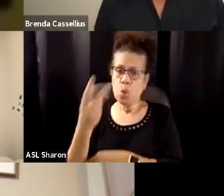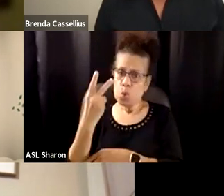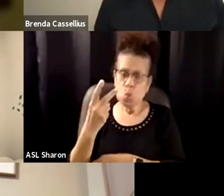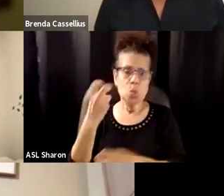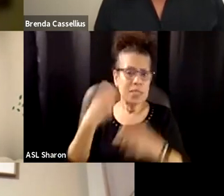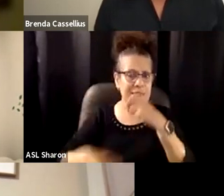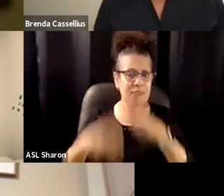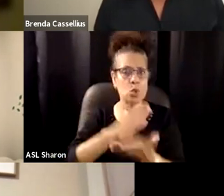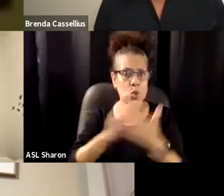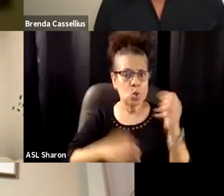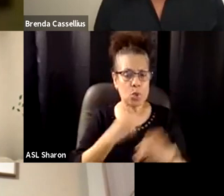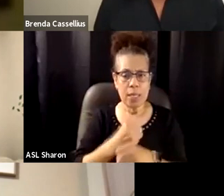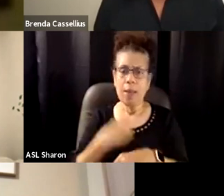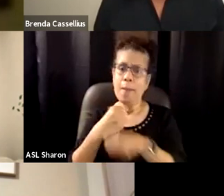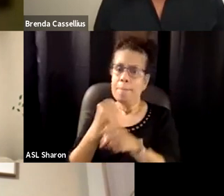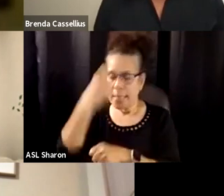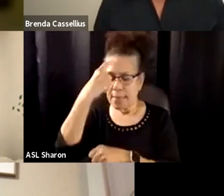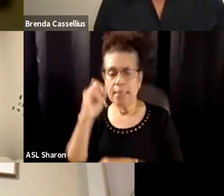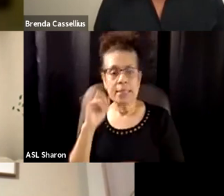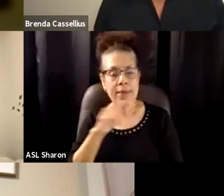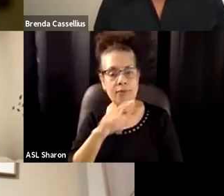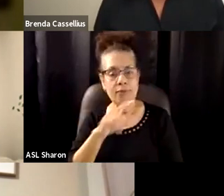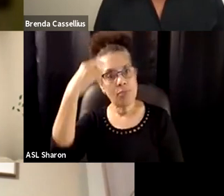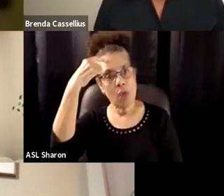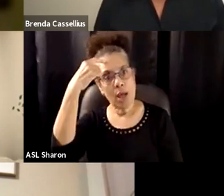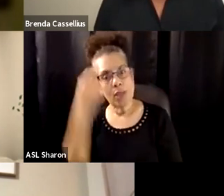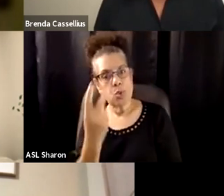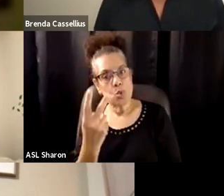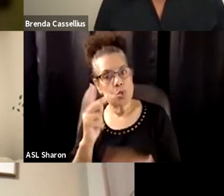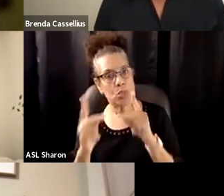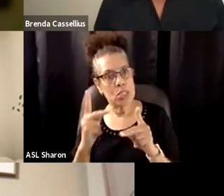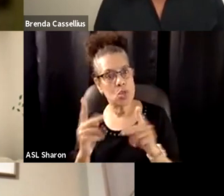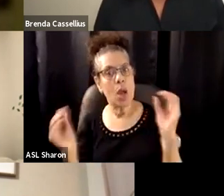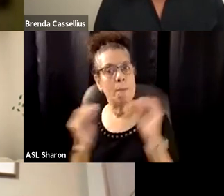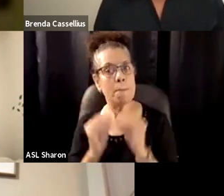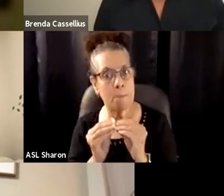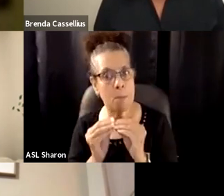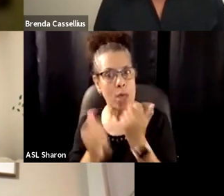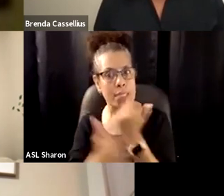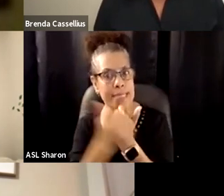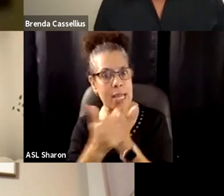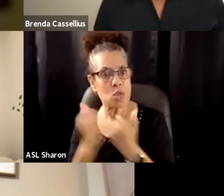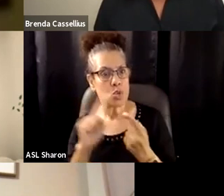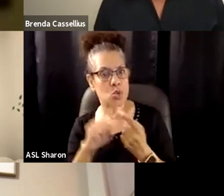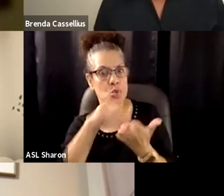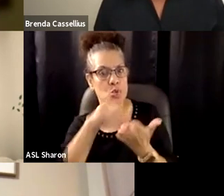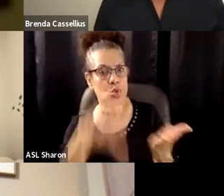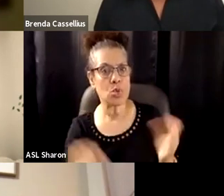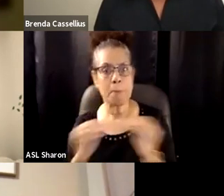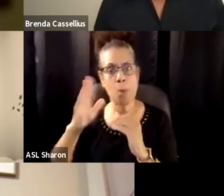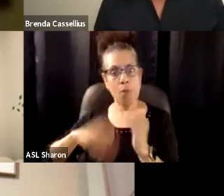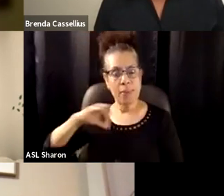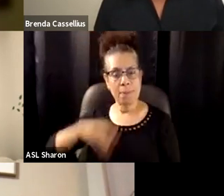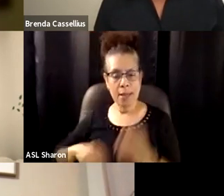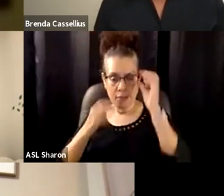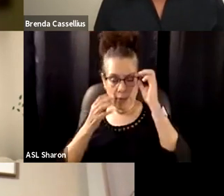years would only make sense if the district's considered judgment was that these teachers presented more risk or danger to their students than benefit